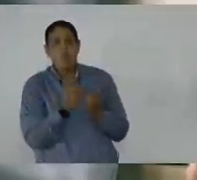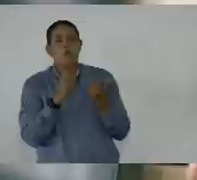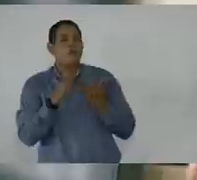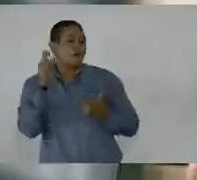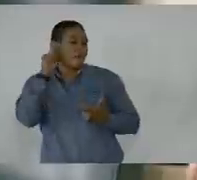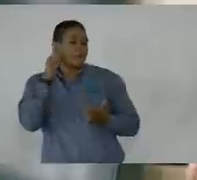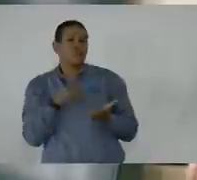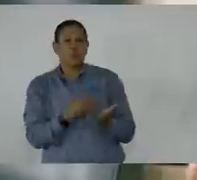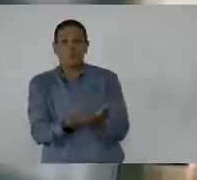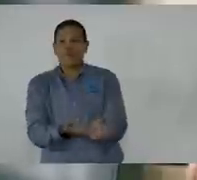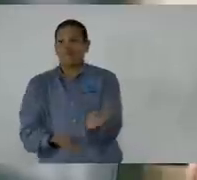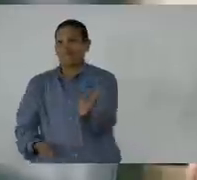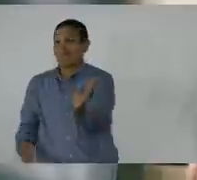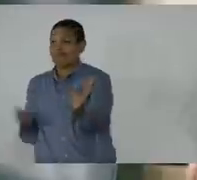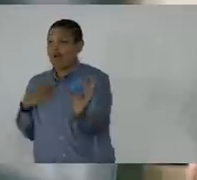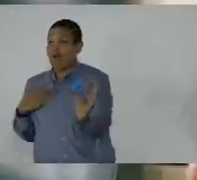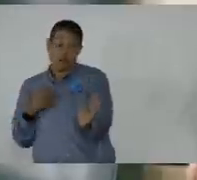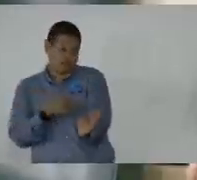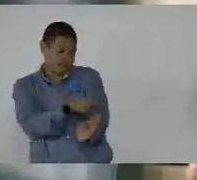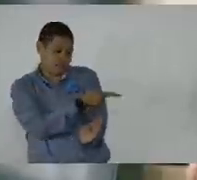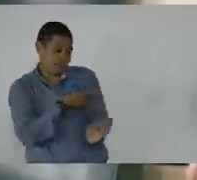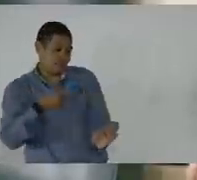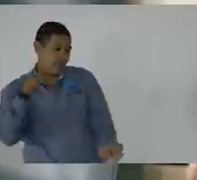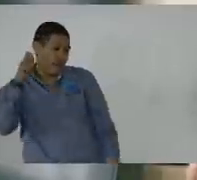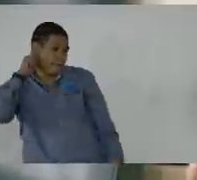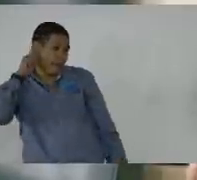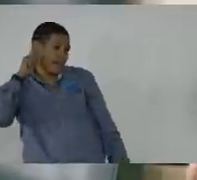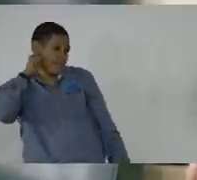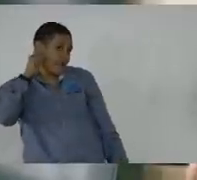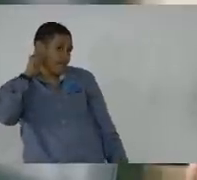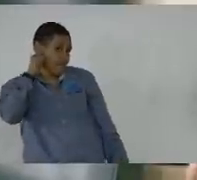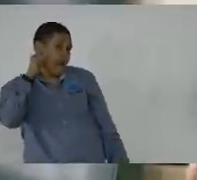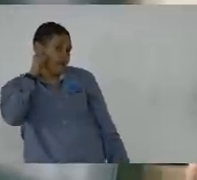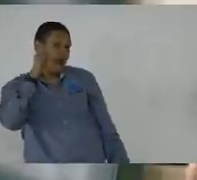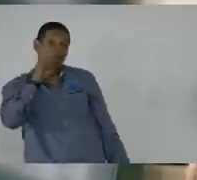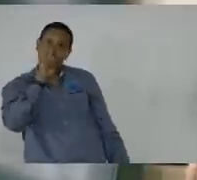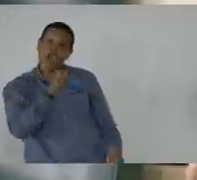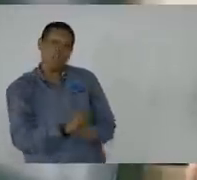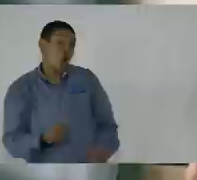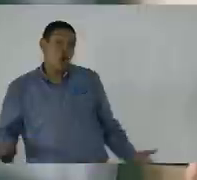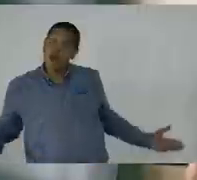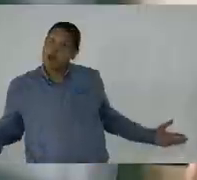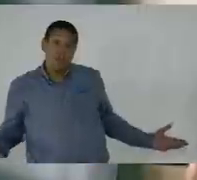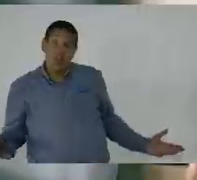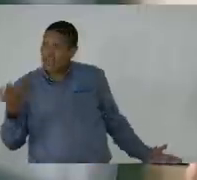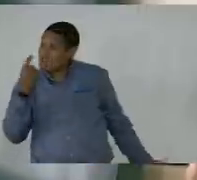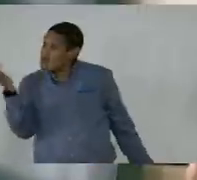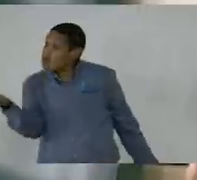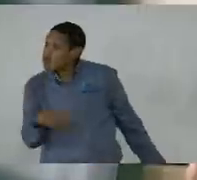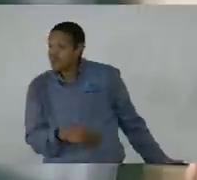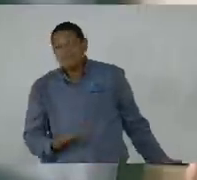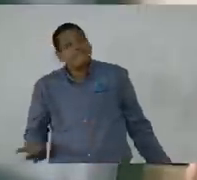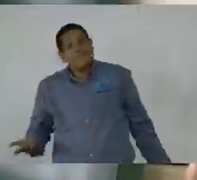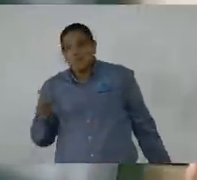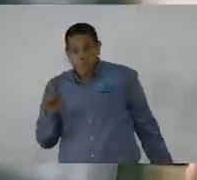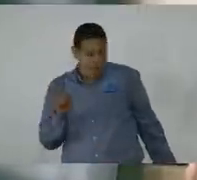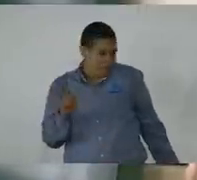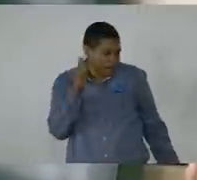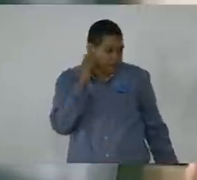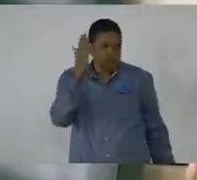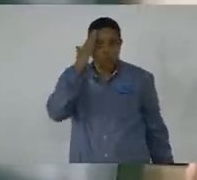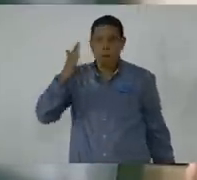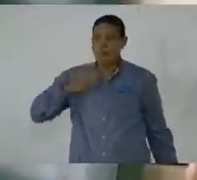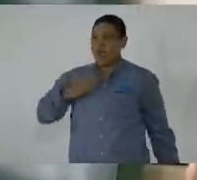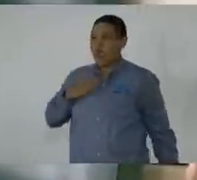farmers to have your cattle tagged. That program will be enforced as we go forward.